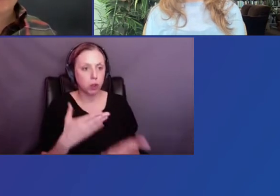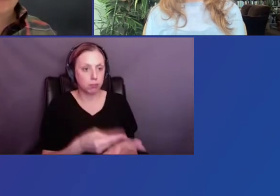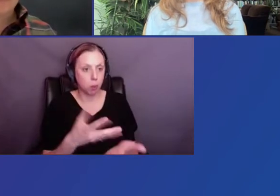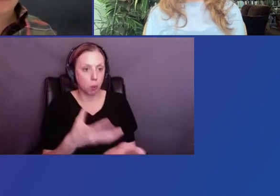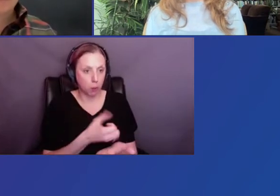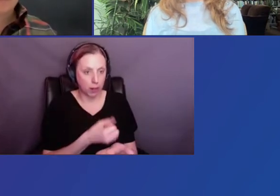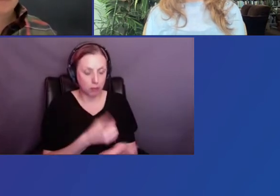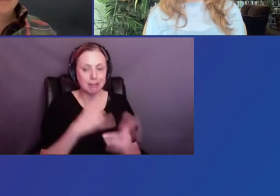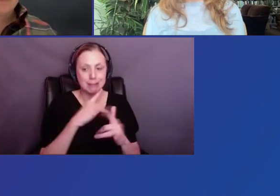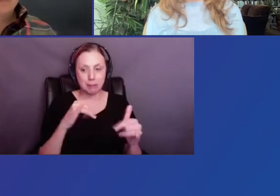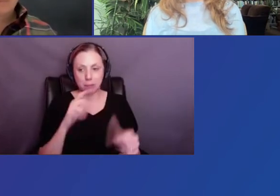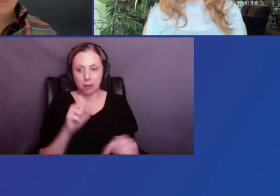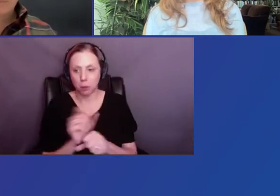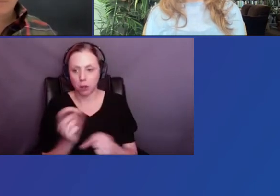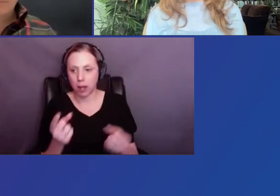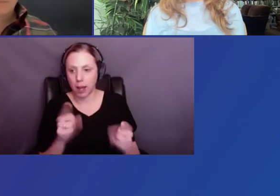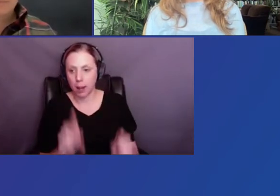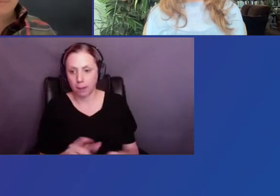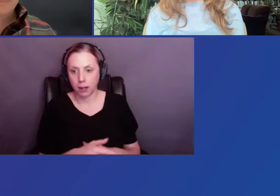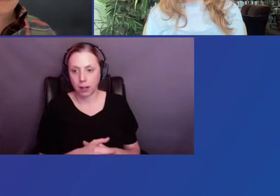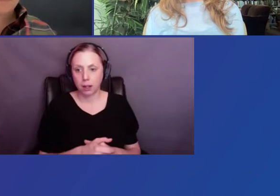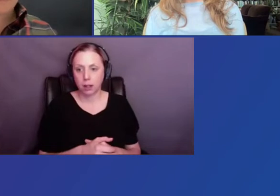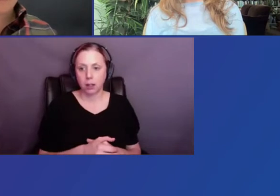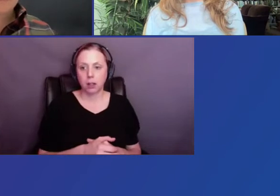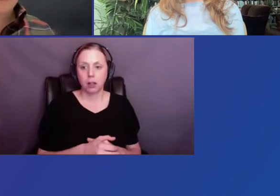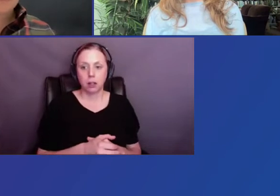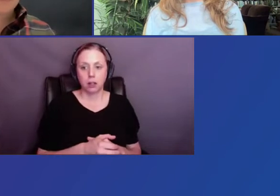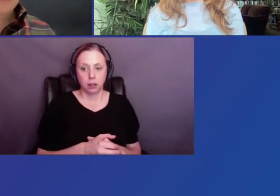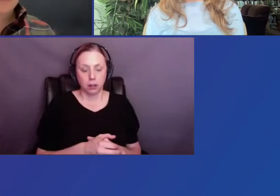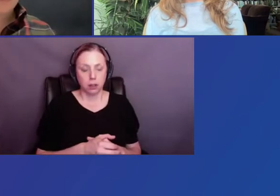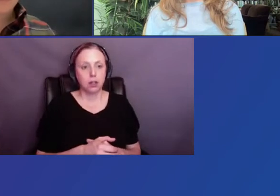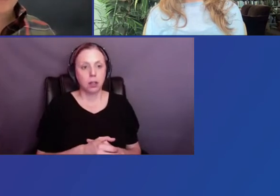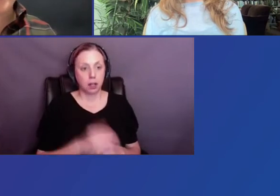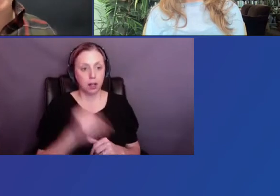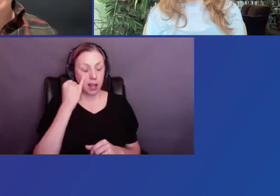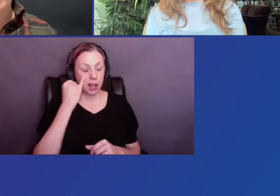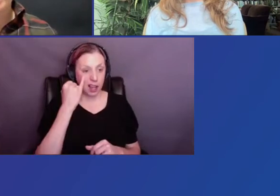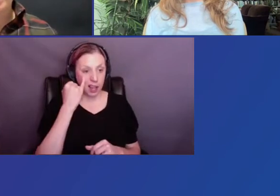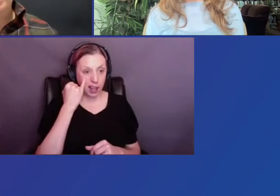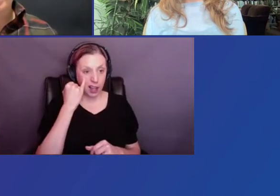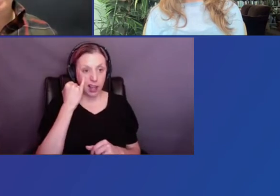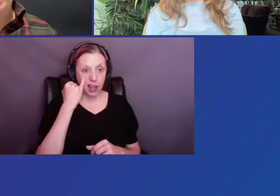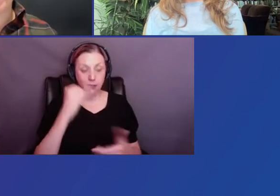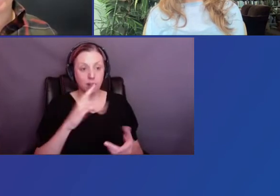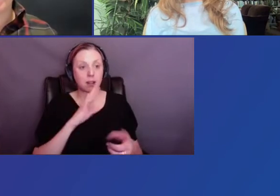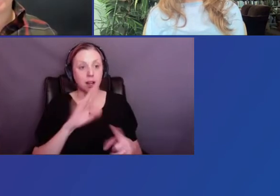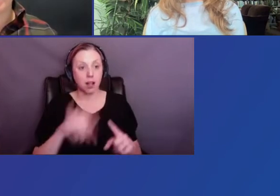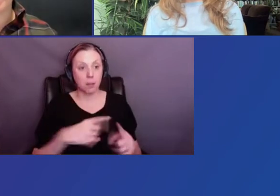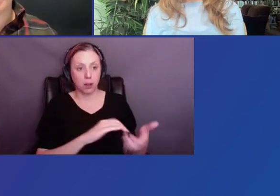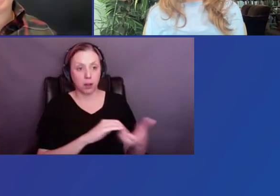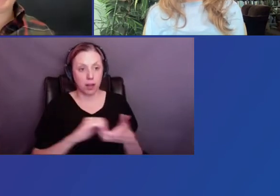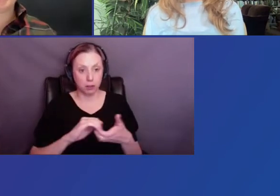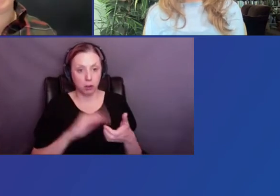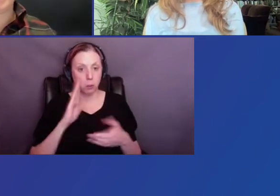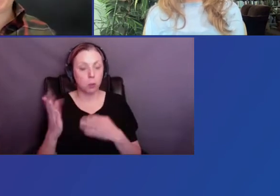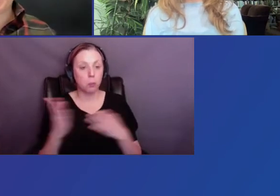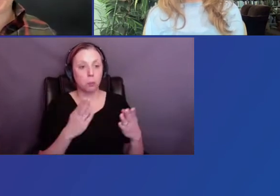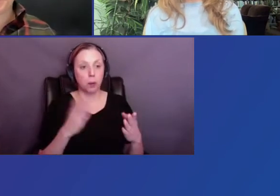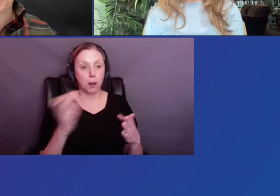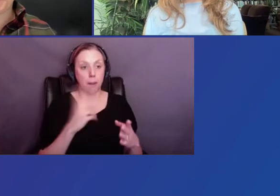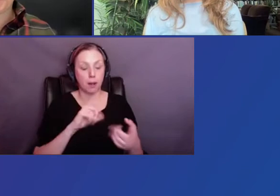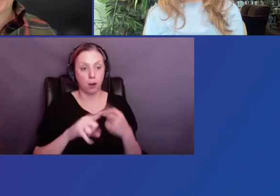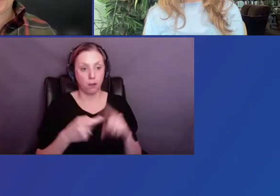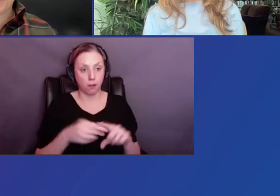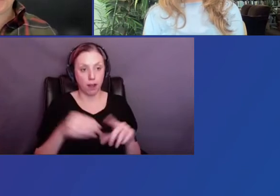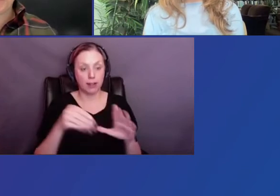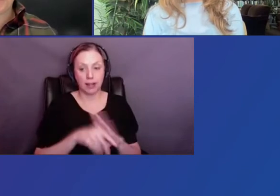is happening. But if we're going to talk about collaboration, we can't do it without bringing back our friends in philanthropy into the